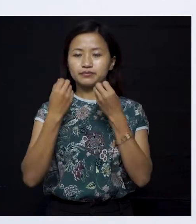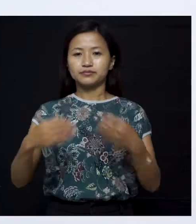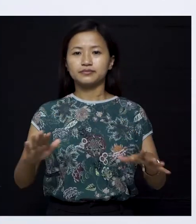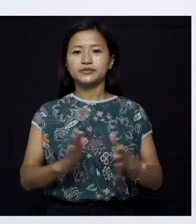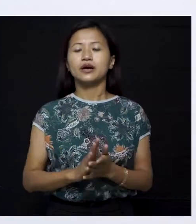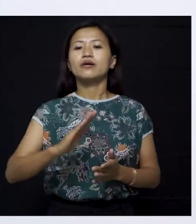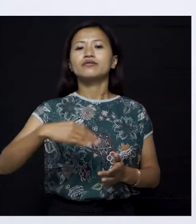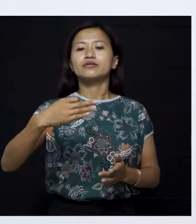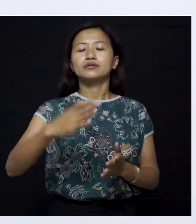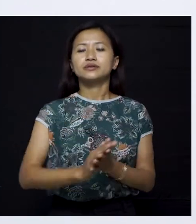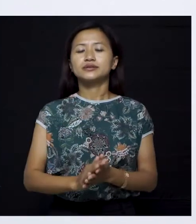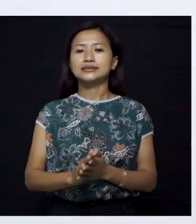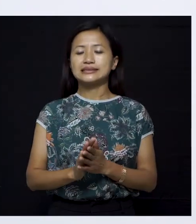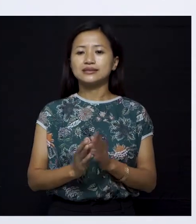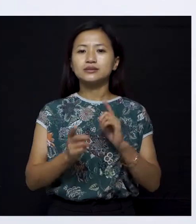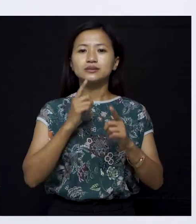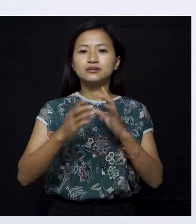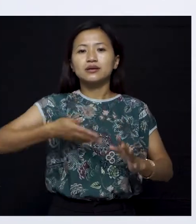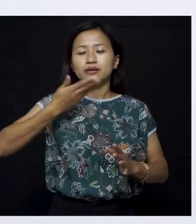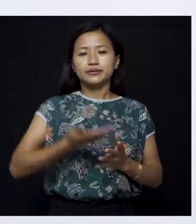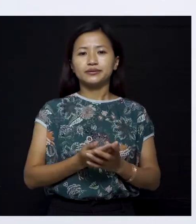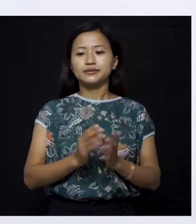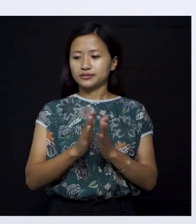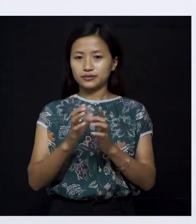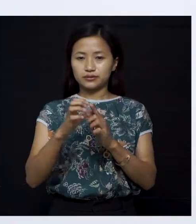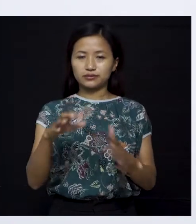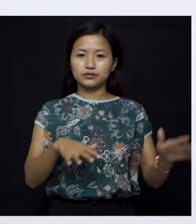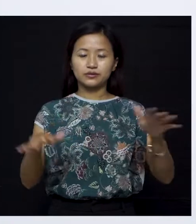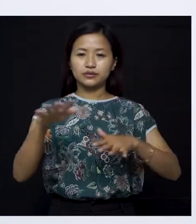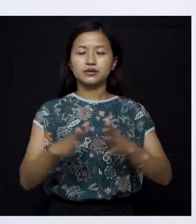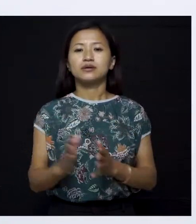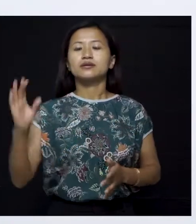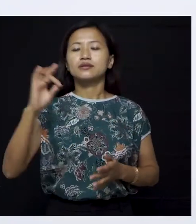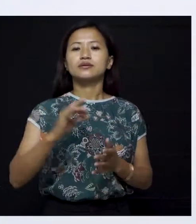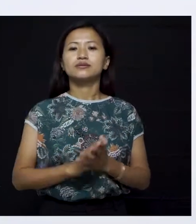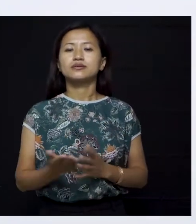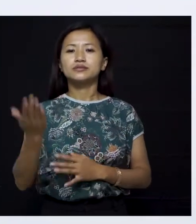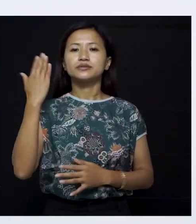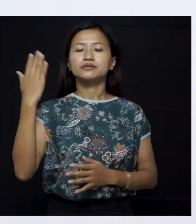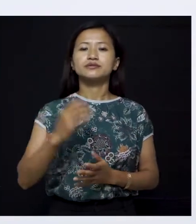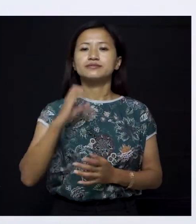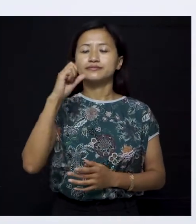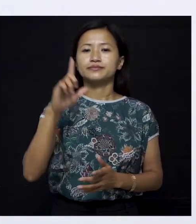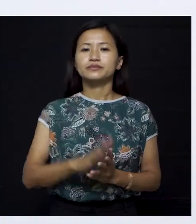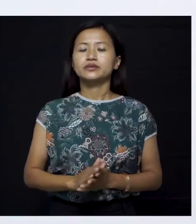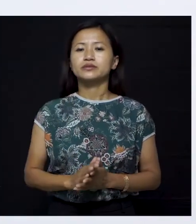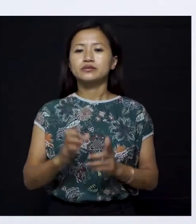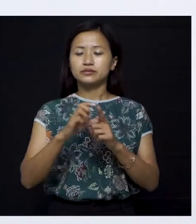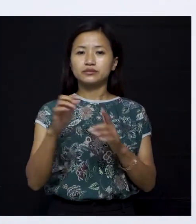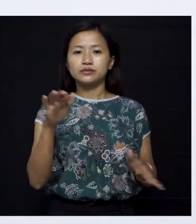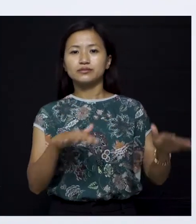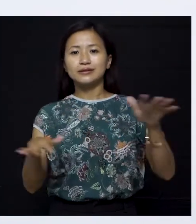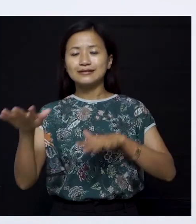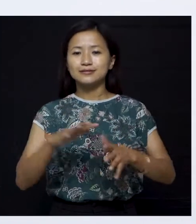any further delay, I'm going to explain the story, this drama to all of you again. In our previous class, we have seen that the drama